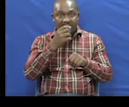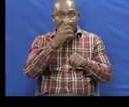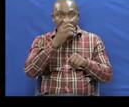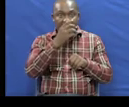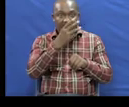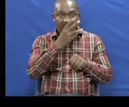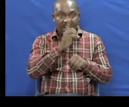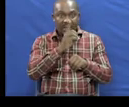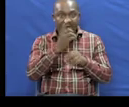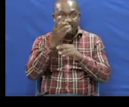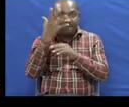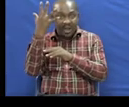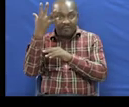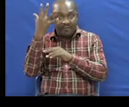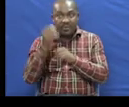3D5